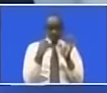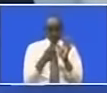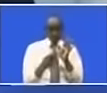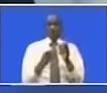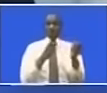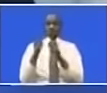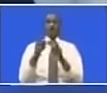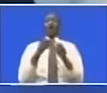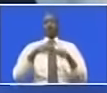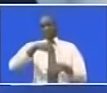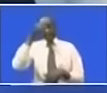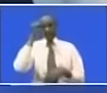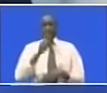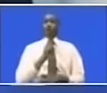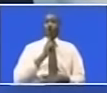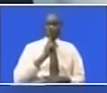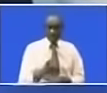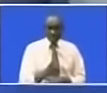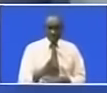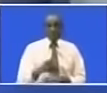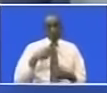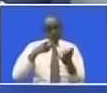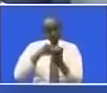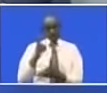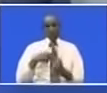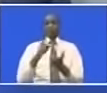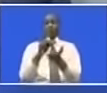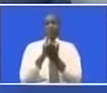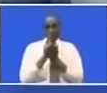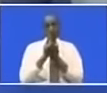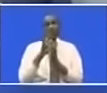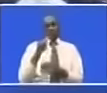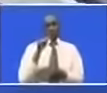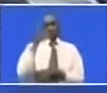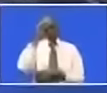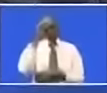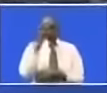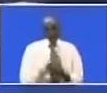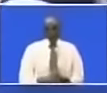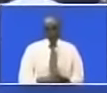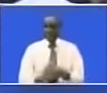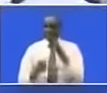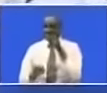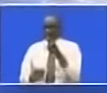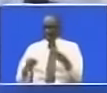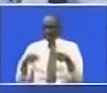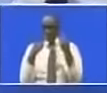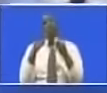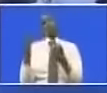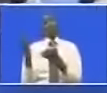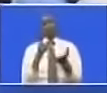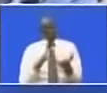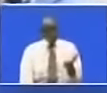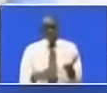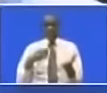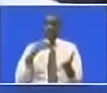of Budget must authorize the repayment of any loan by the government. But that controversy has now